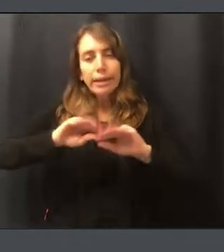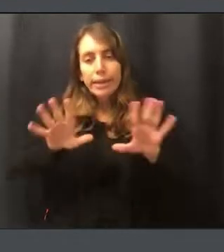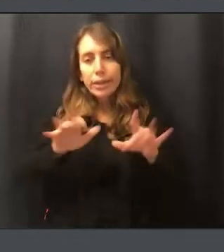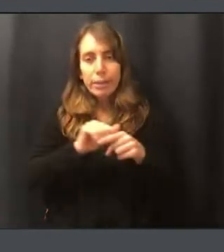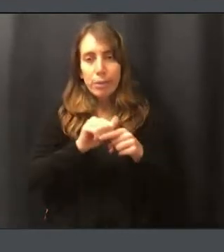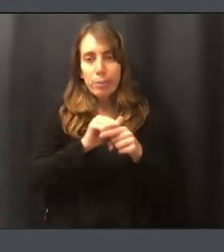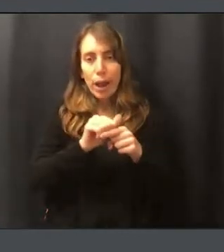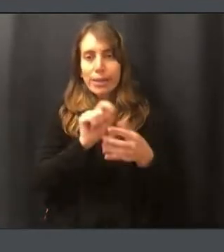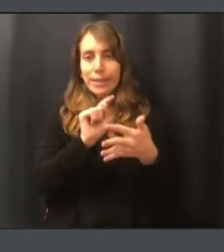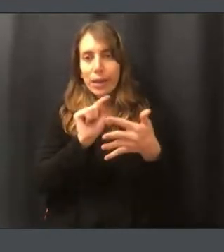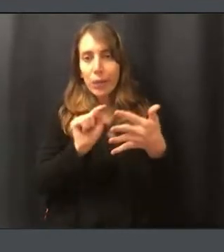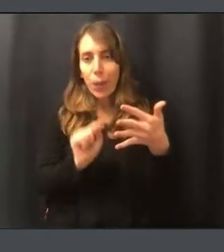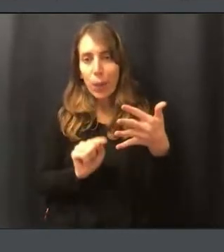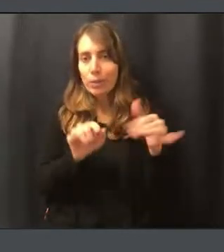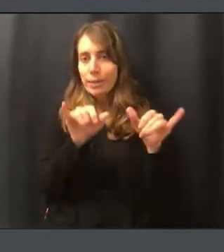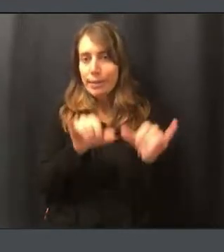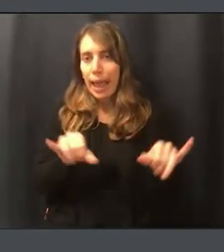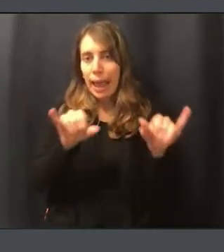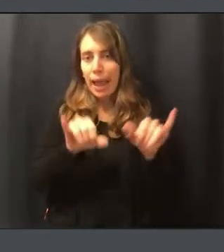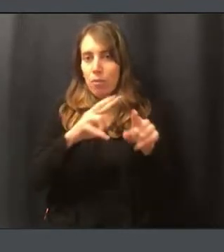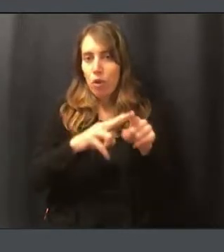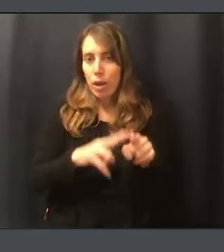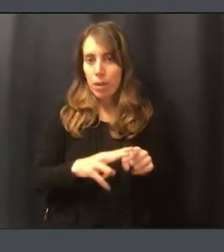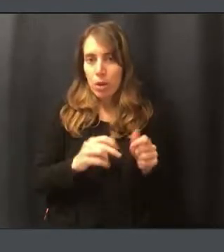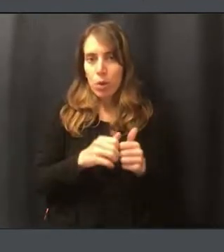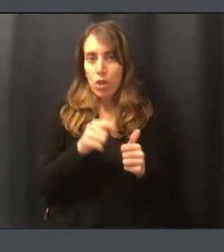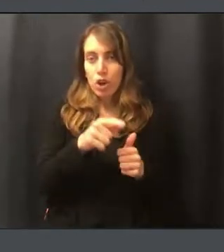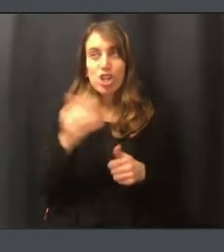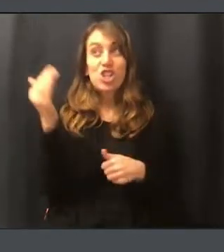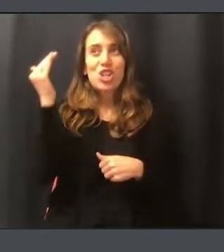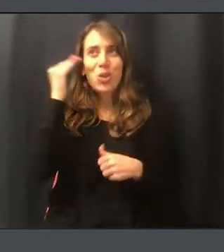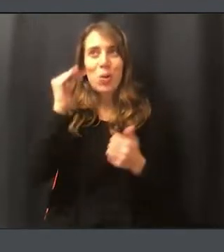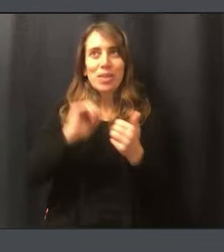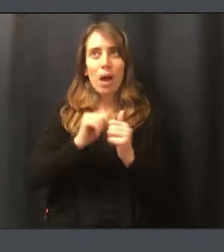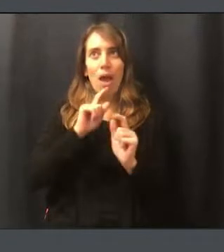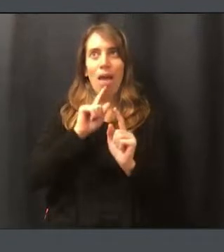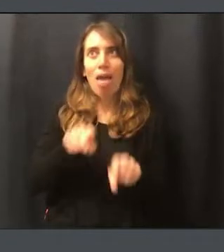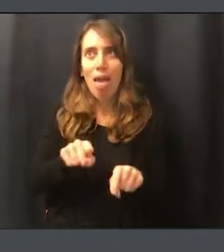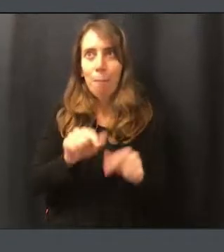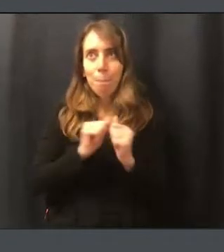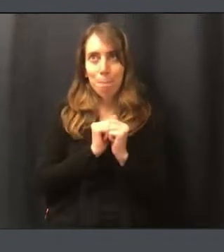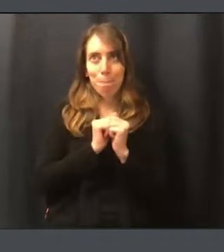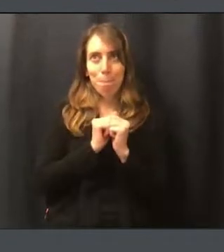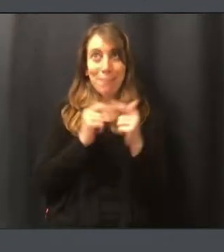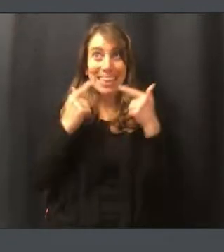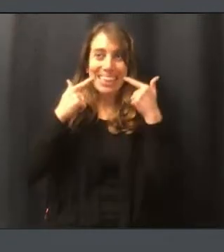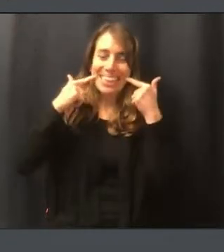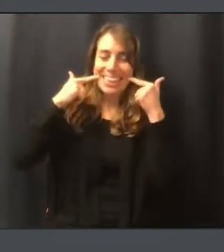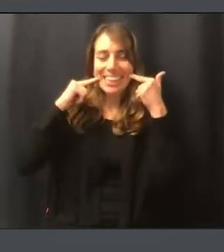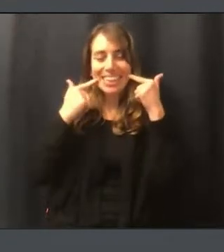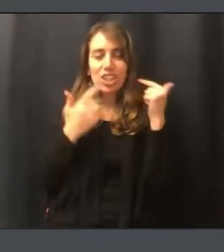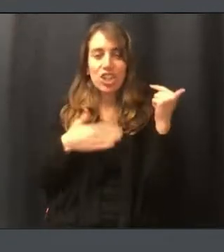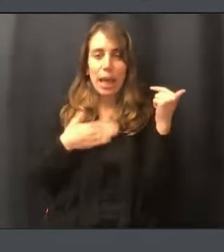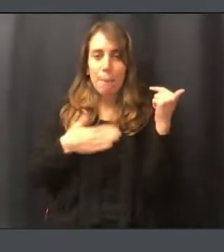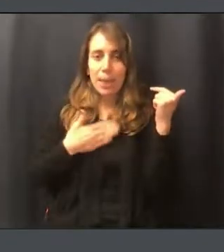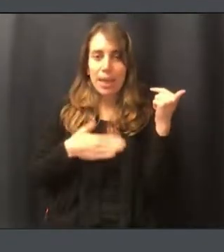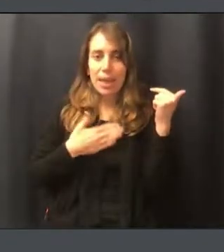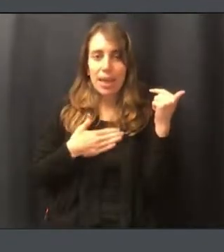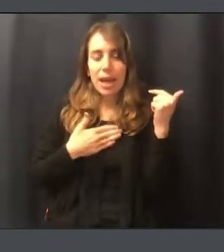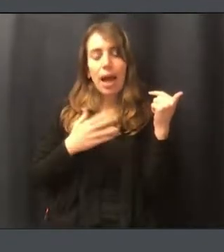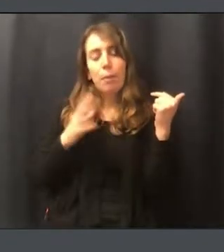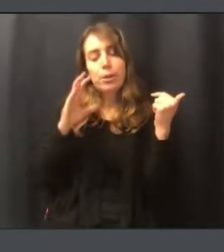her. She knows the task, right? Yeah, she's really happy. I'm assuming these are probably her